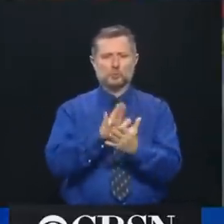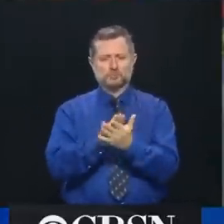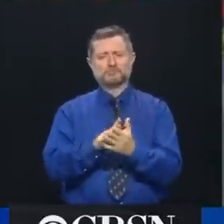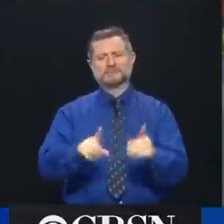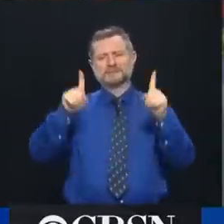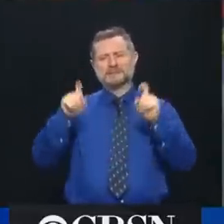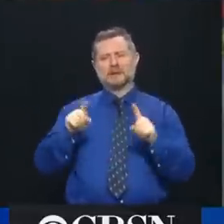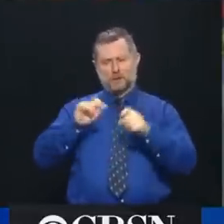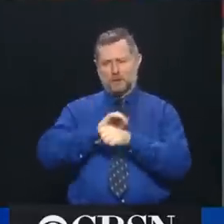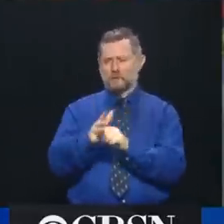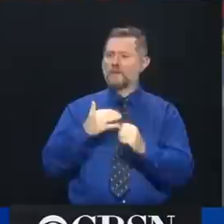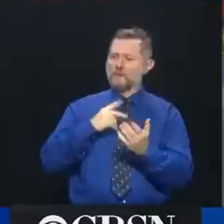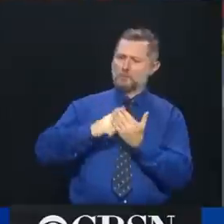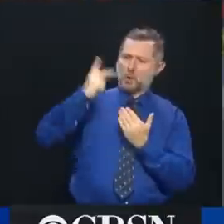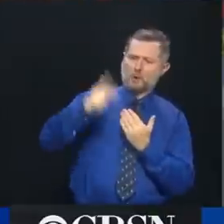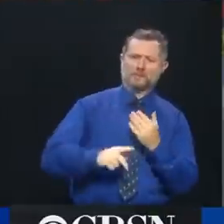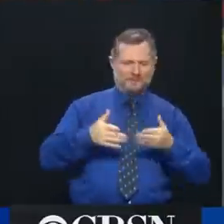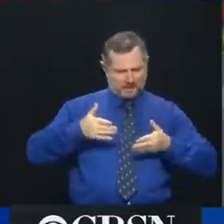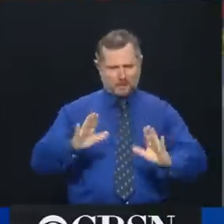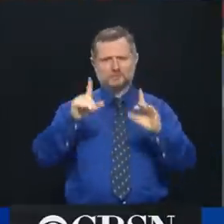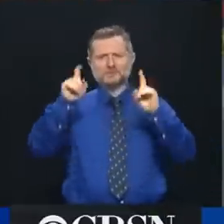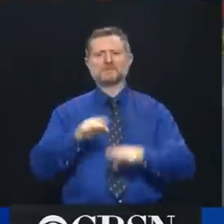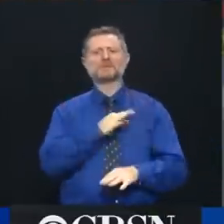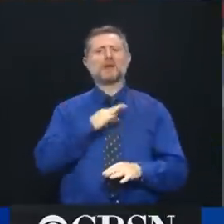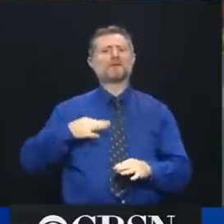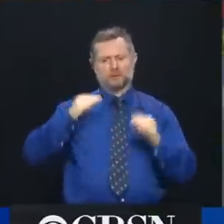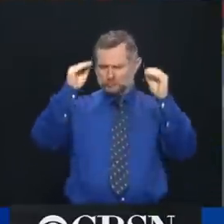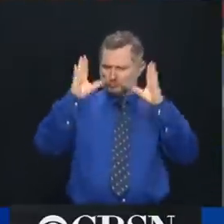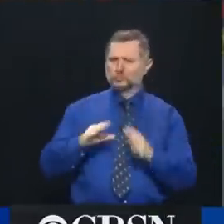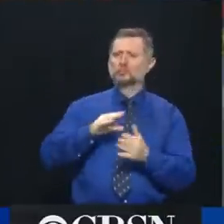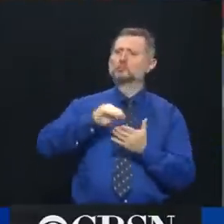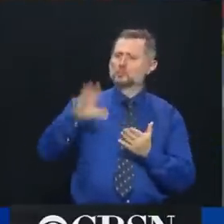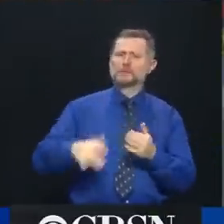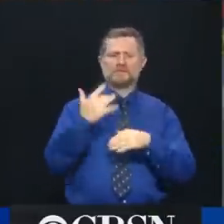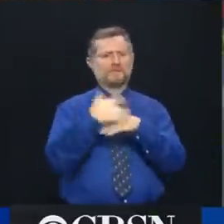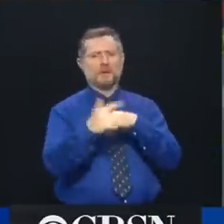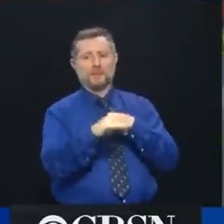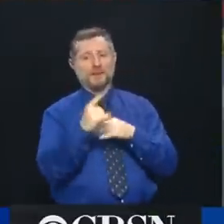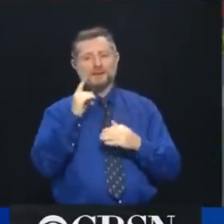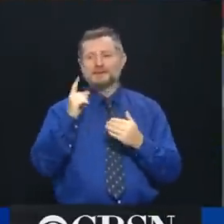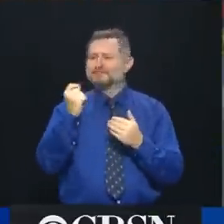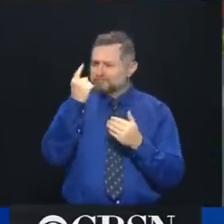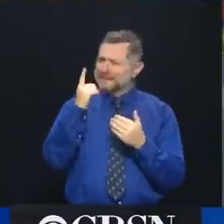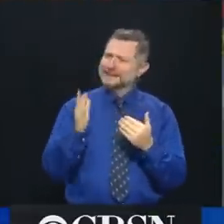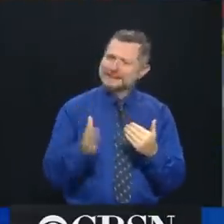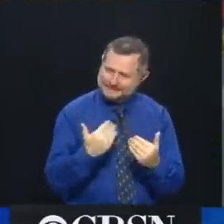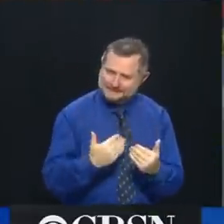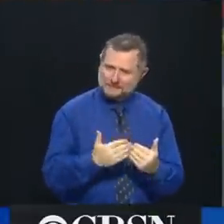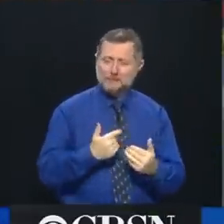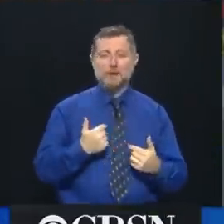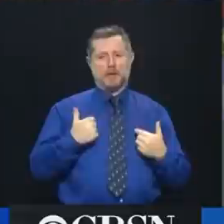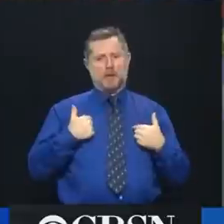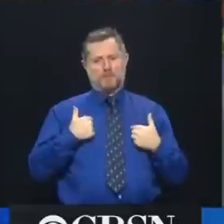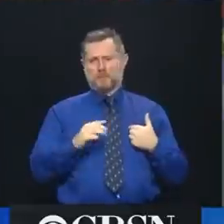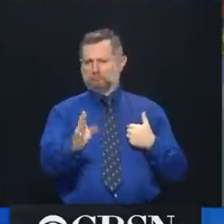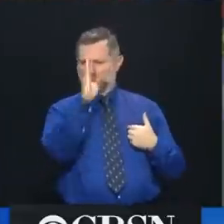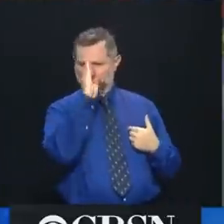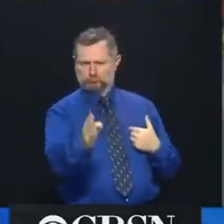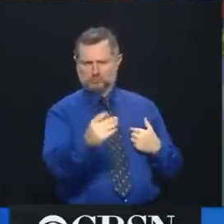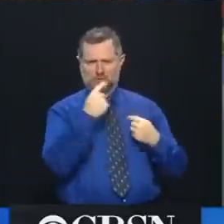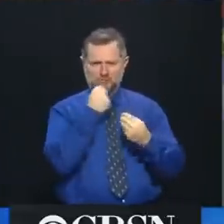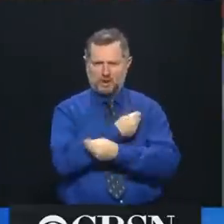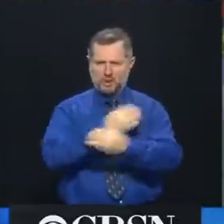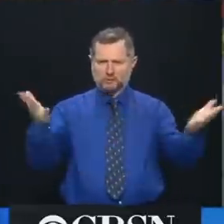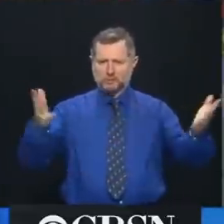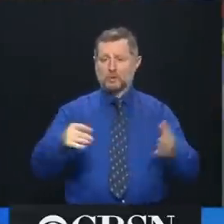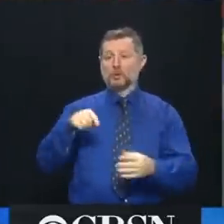students and staff widely available and convenient i'm also immediately directing the department of health to institute